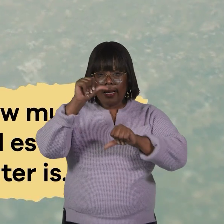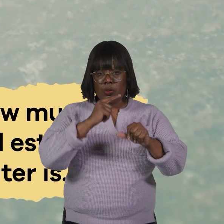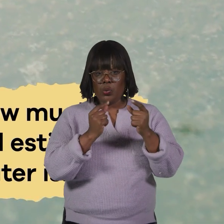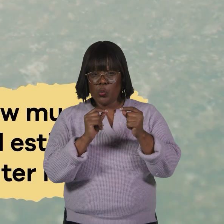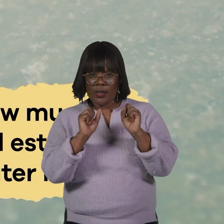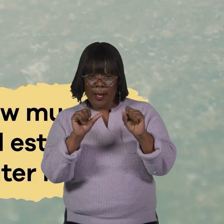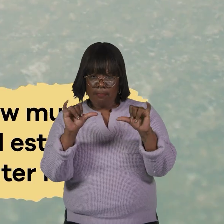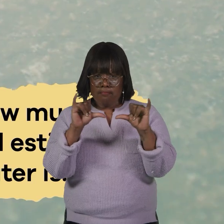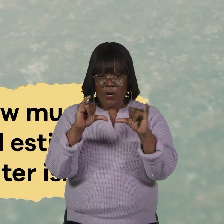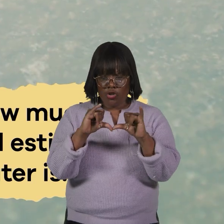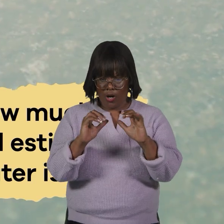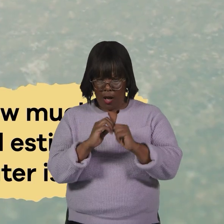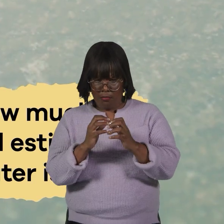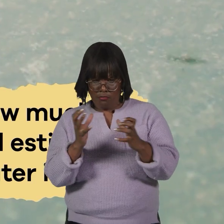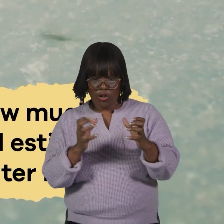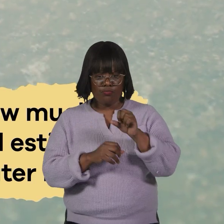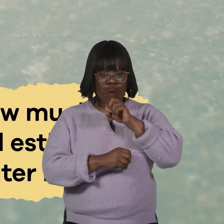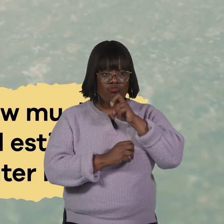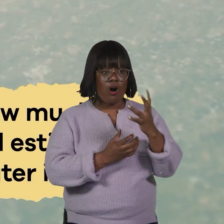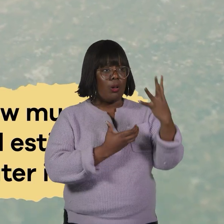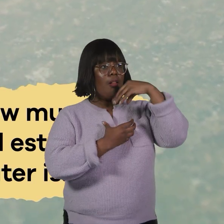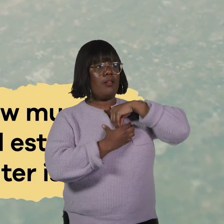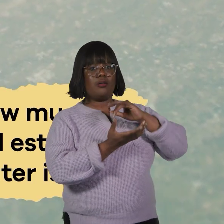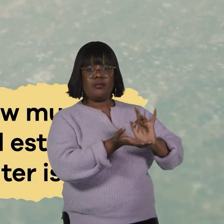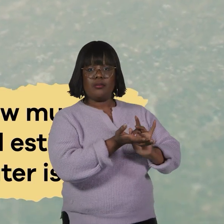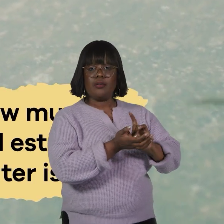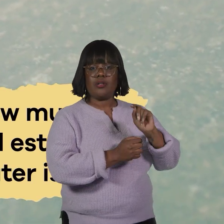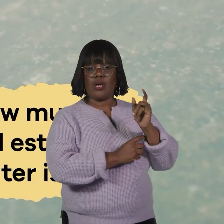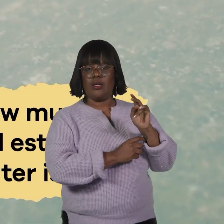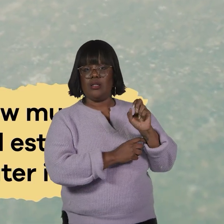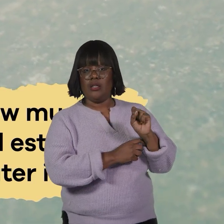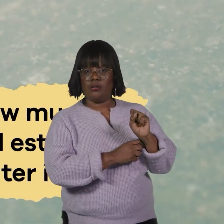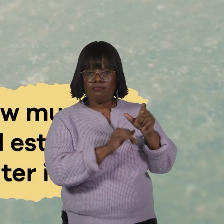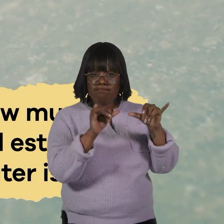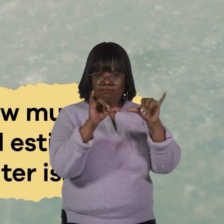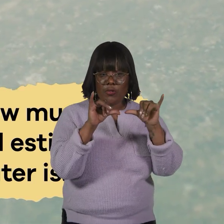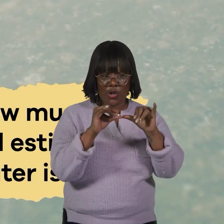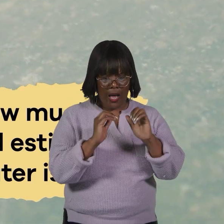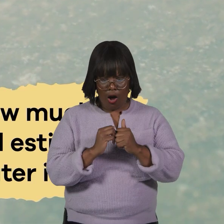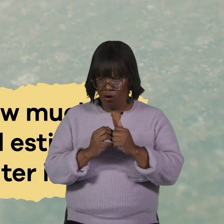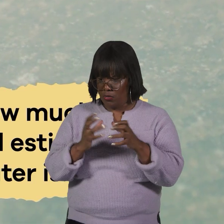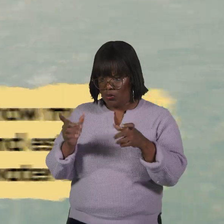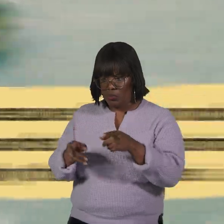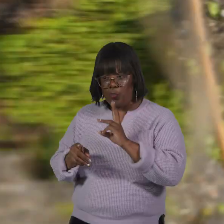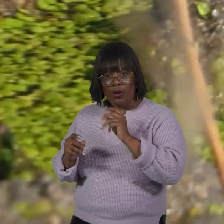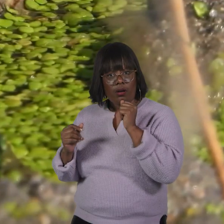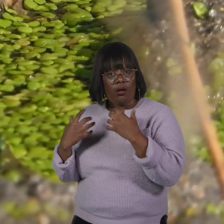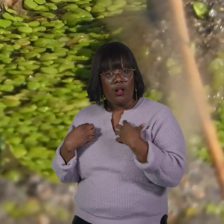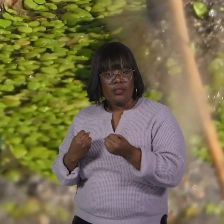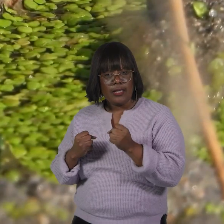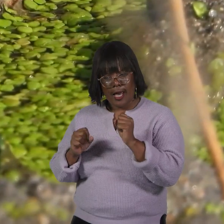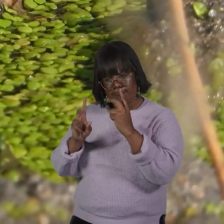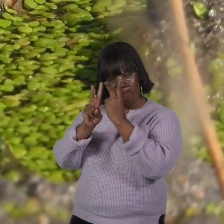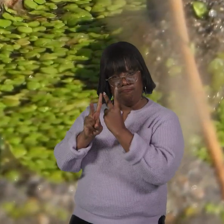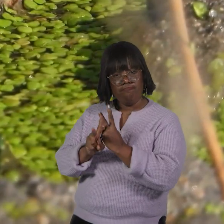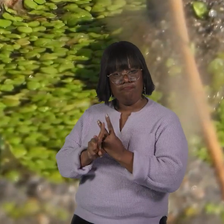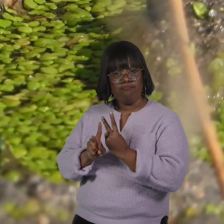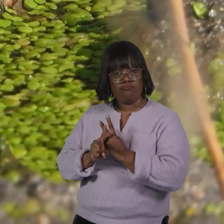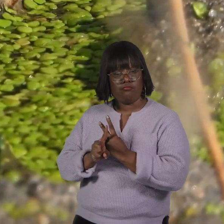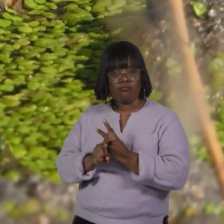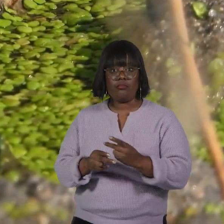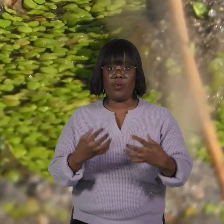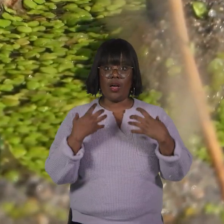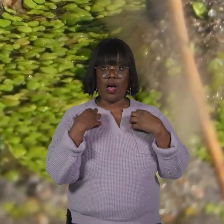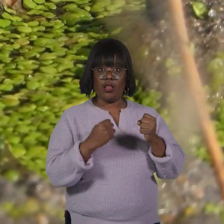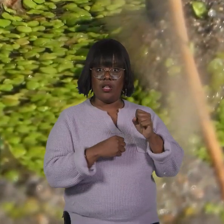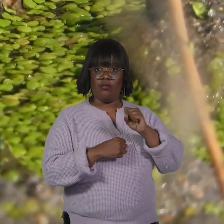how much of a toxin a frog absorbs and estimate how unhealthy the water is. Healthy frogs are one